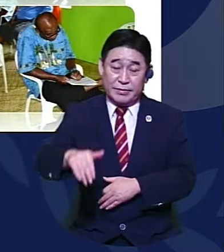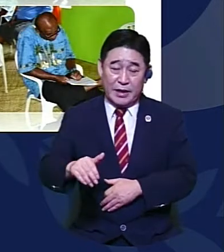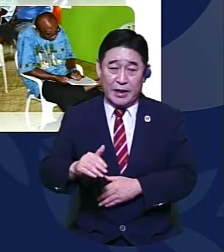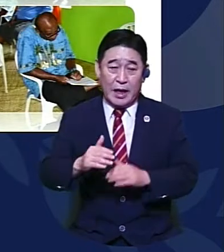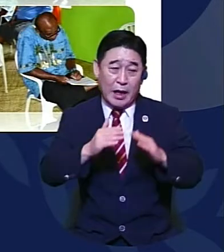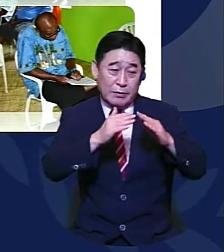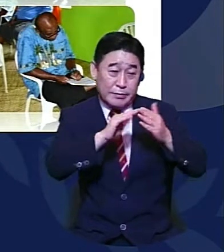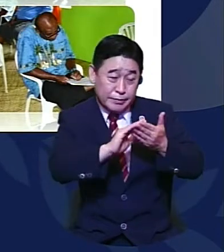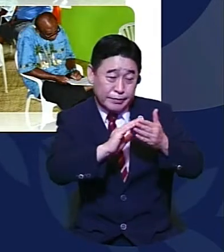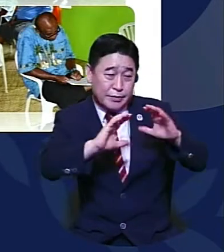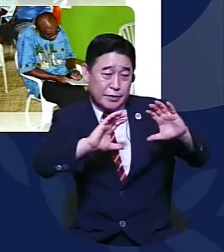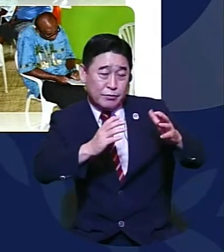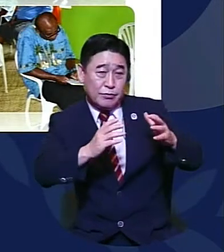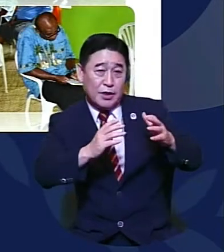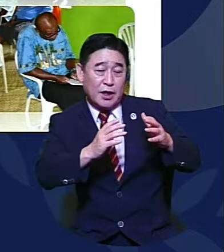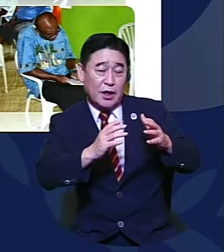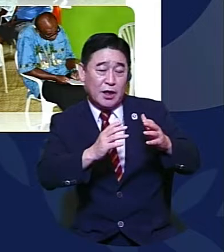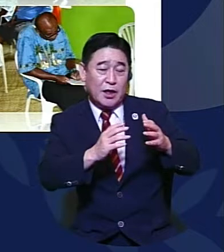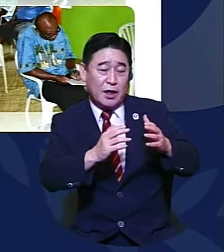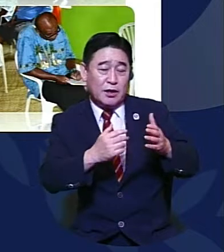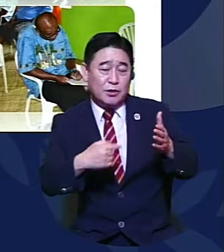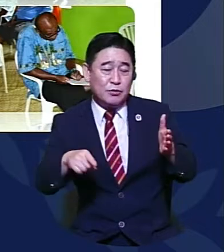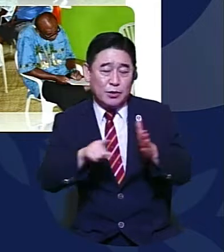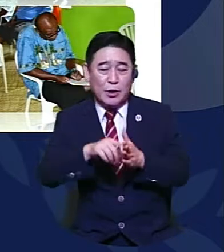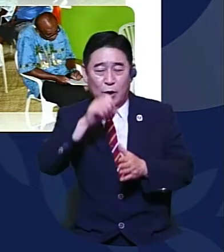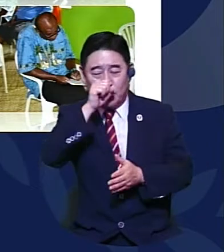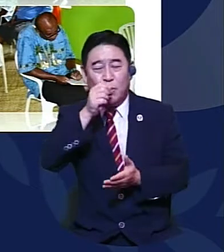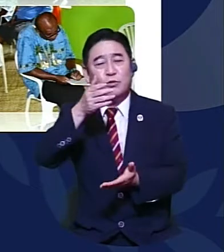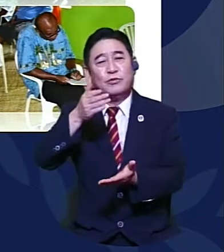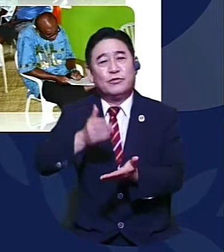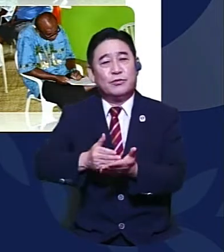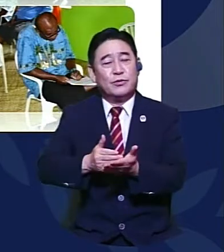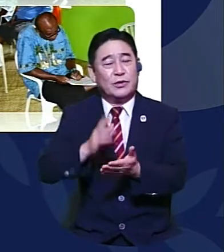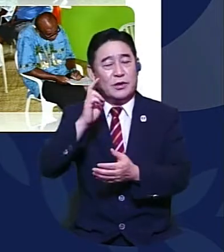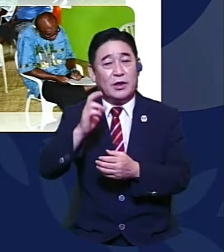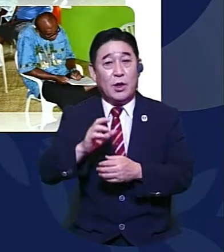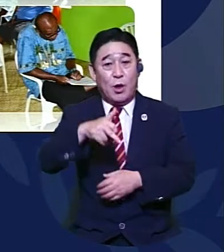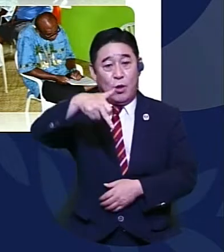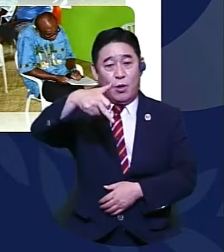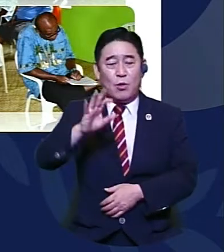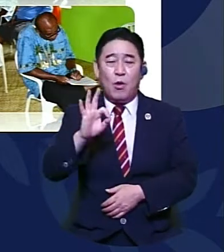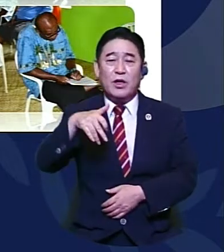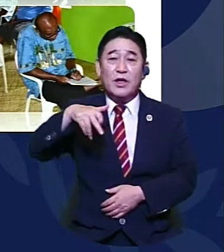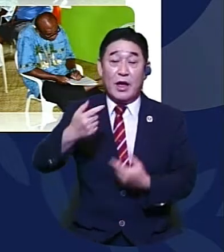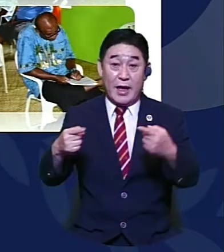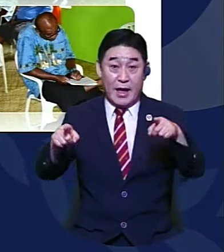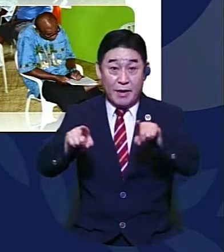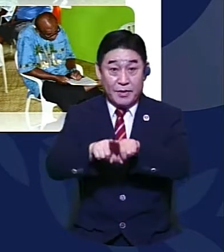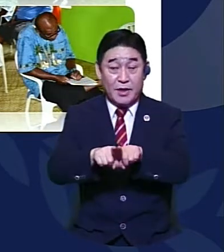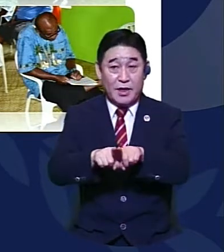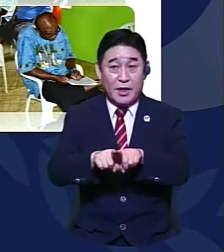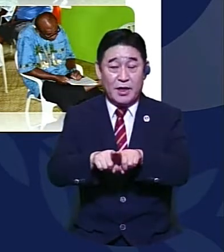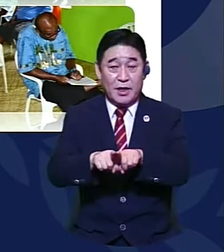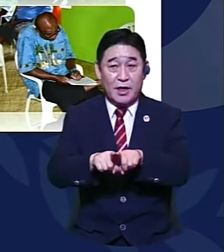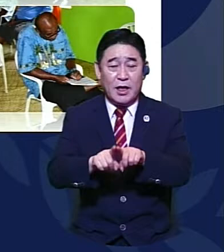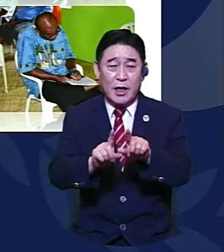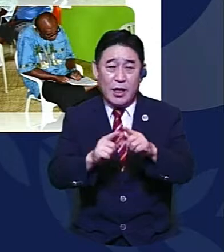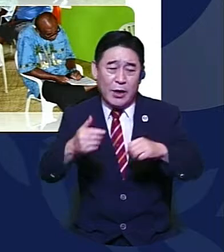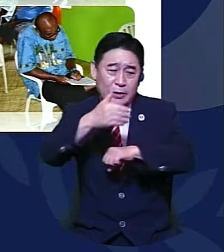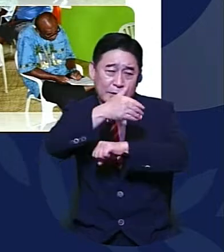you a few of the projects that we are implementing together with KOICA, and then I'll end with that, in these